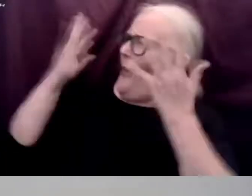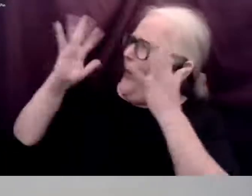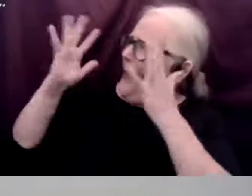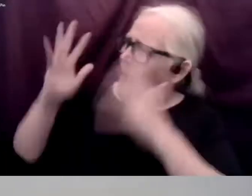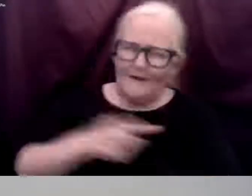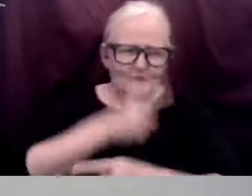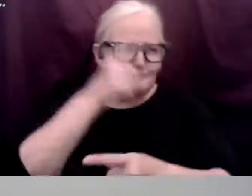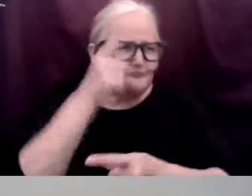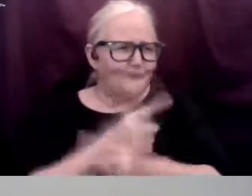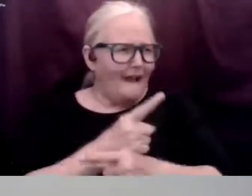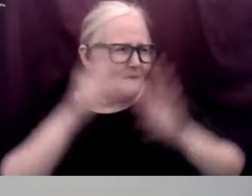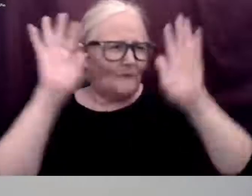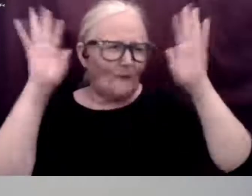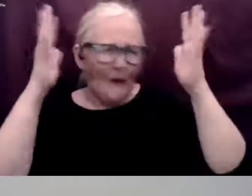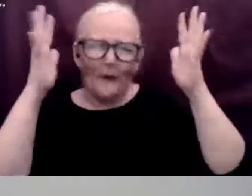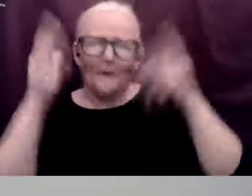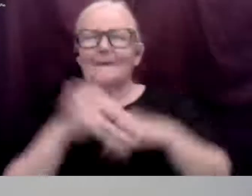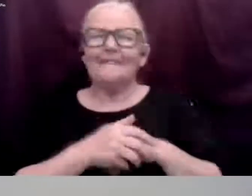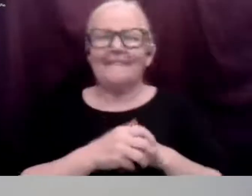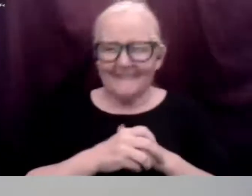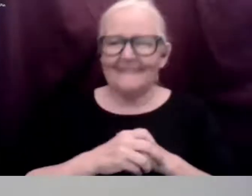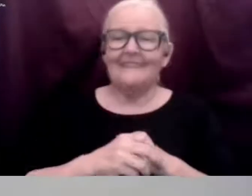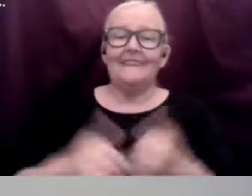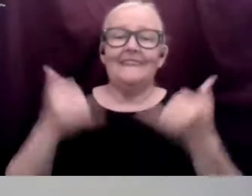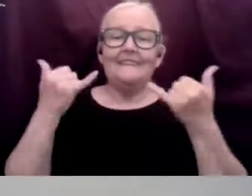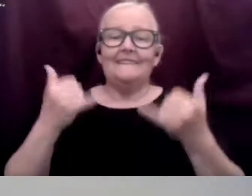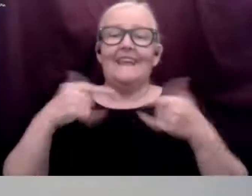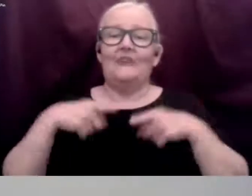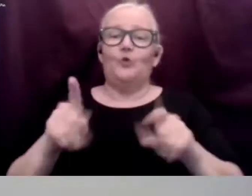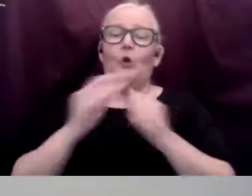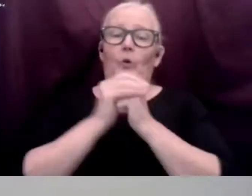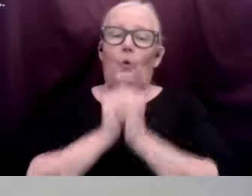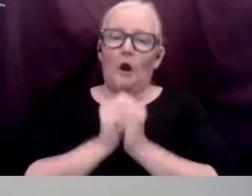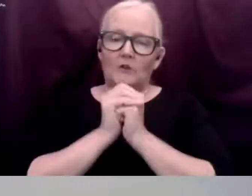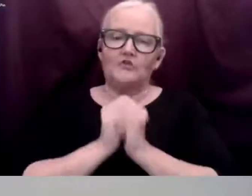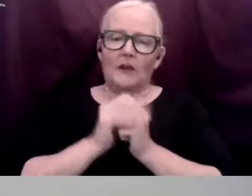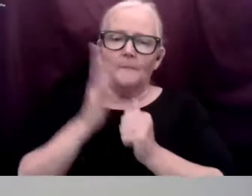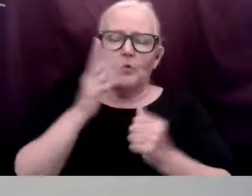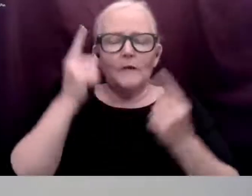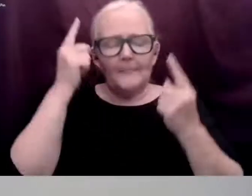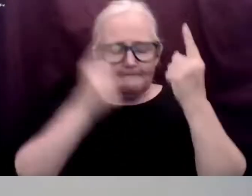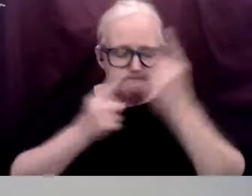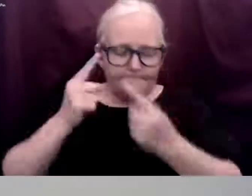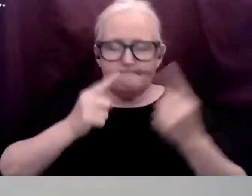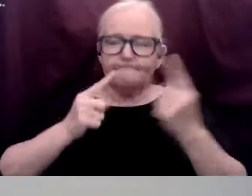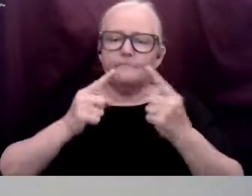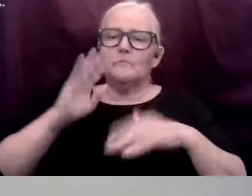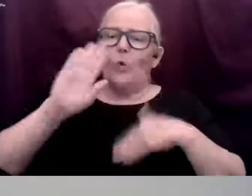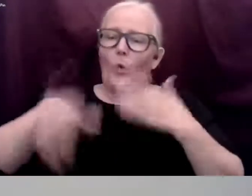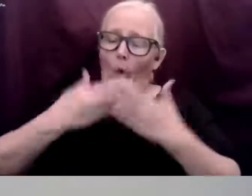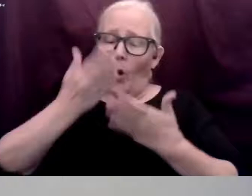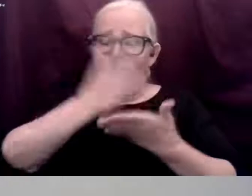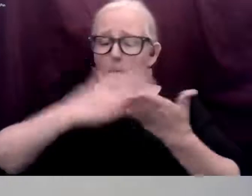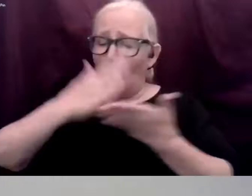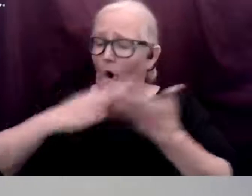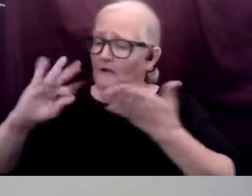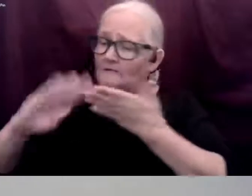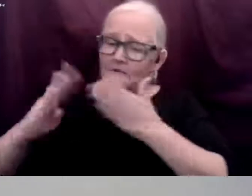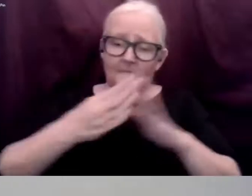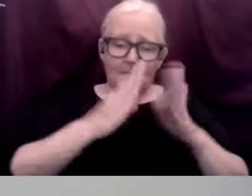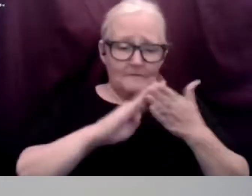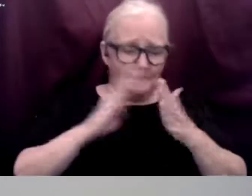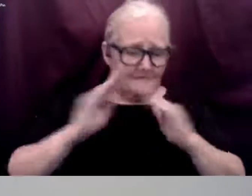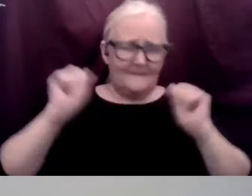Today in worship, we will consider how every aspect of our community helps people of all ages learn and